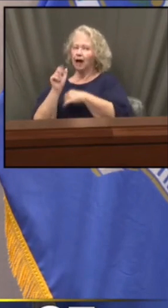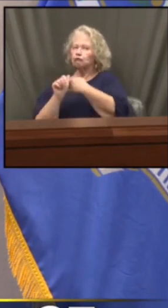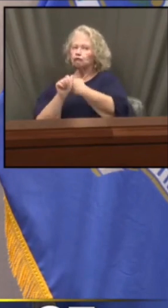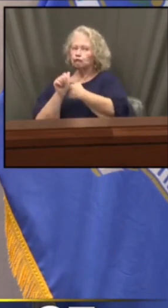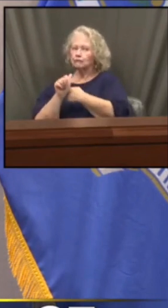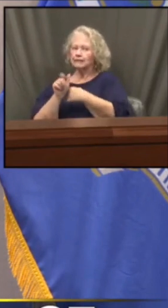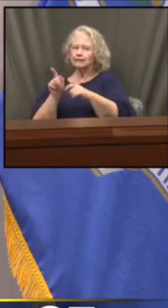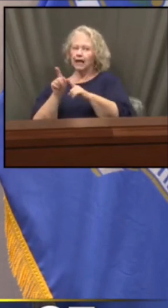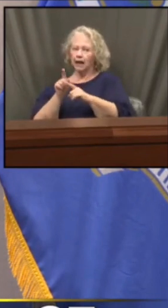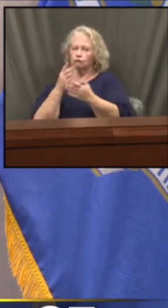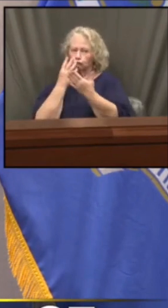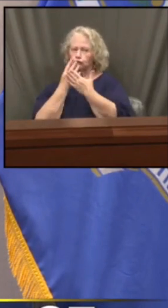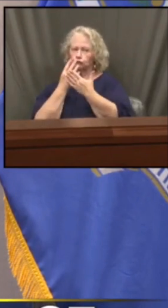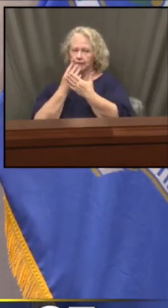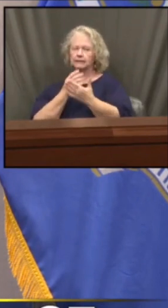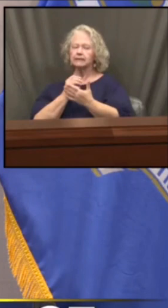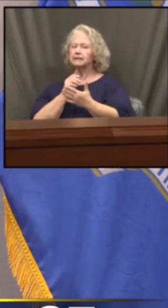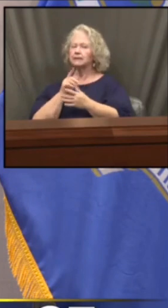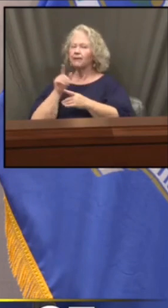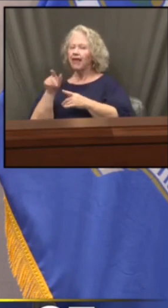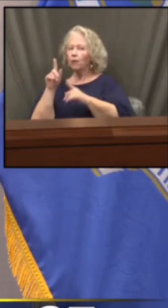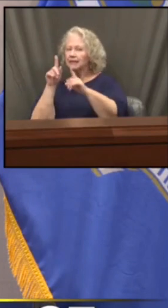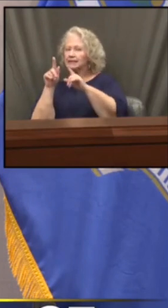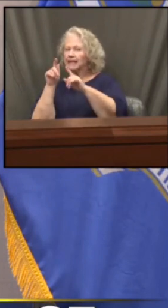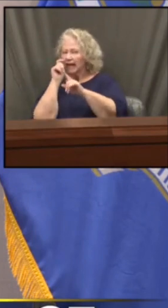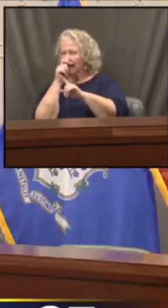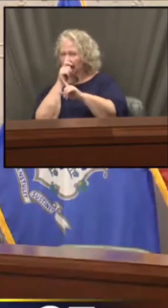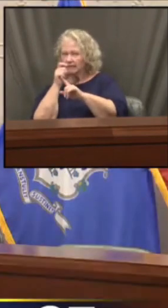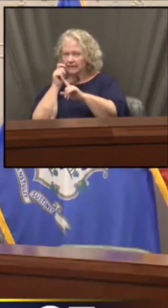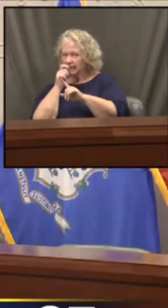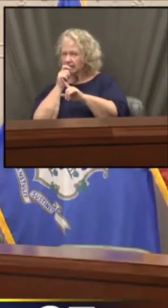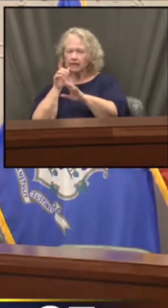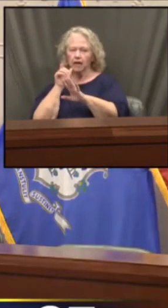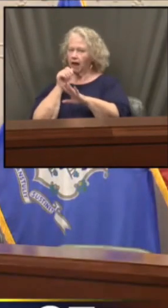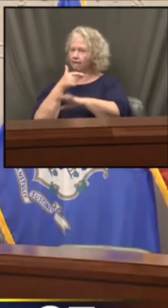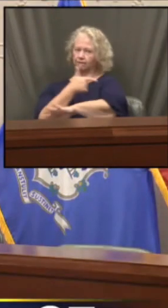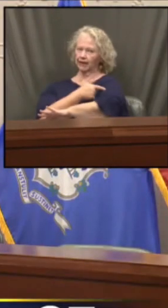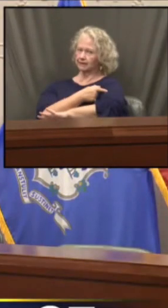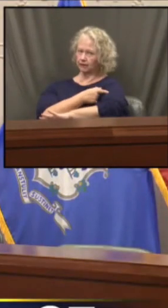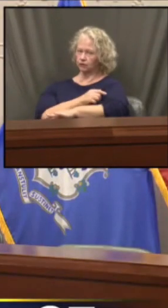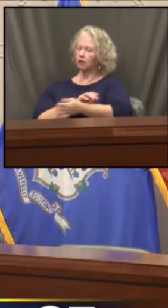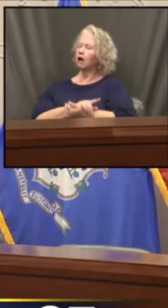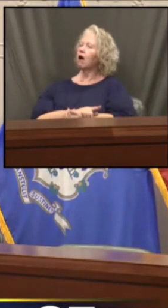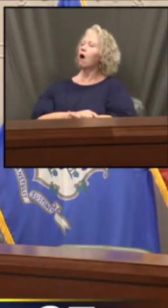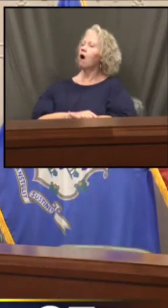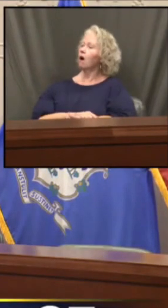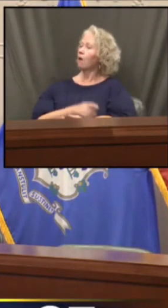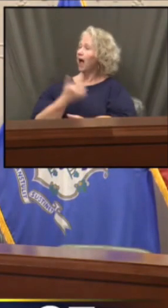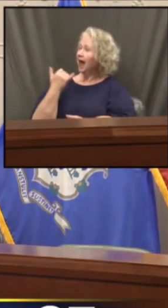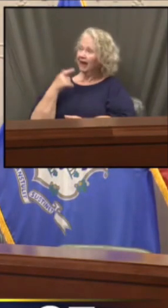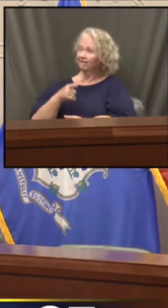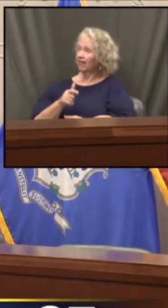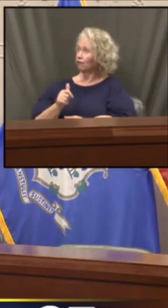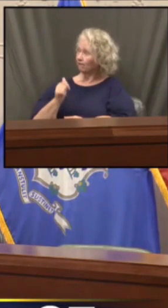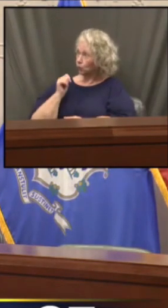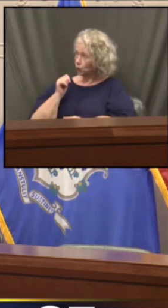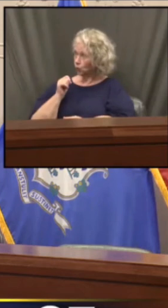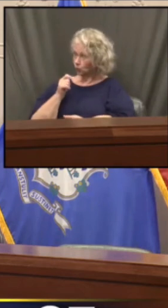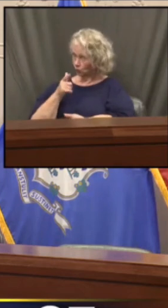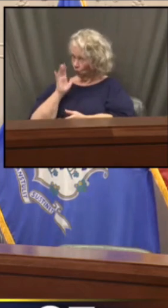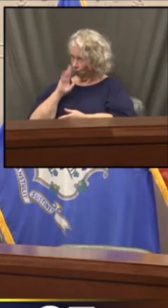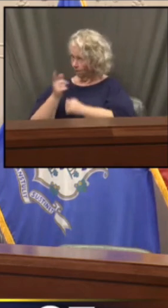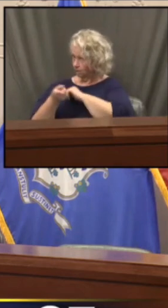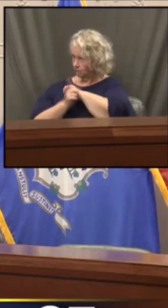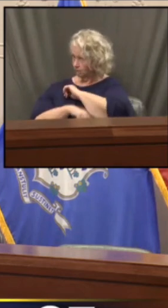But that's just about testing. That was not about vaccinations. Okay, and if one of those workers refused to get tested, would they face any kind of